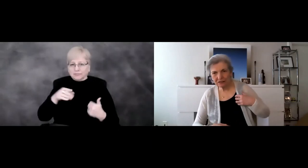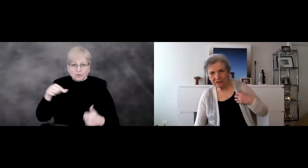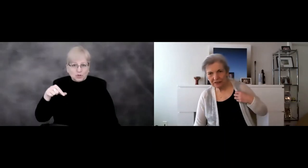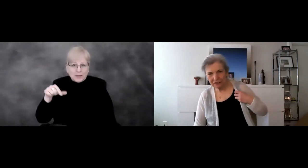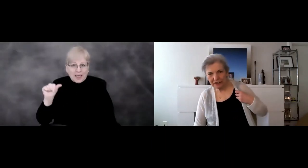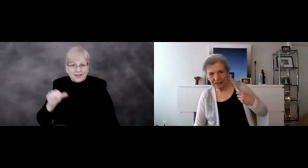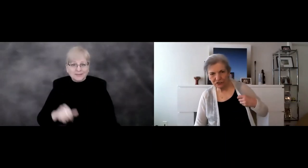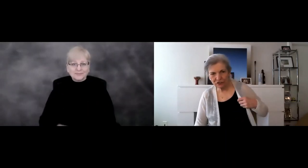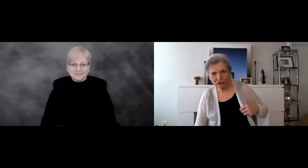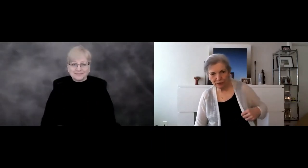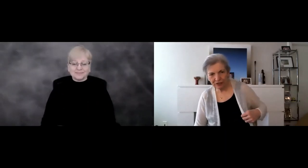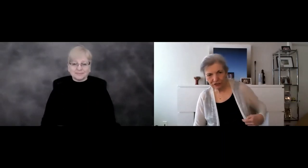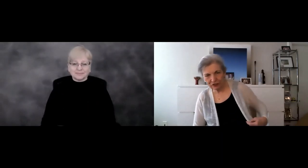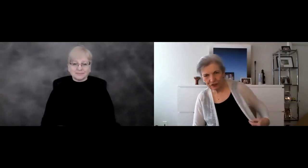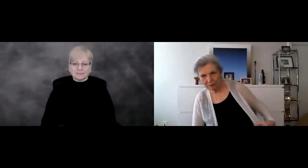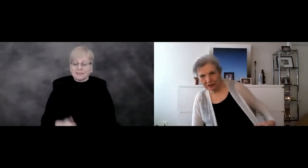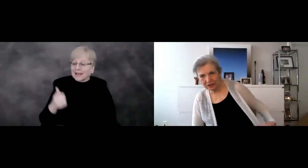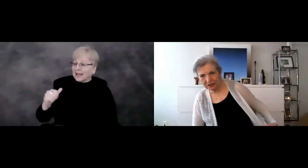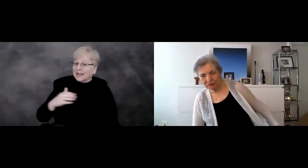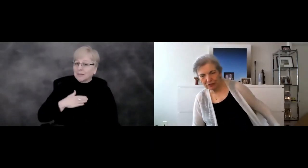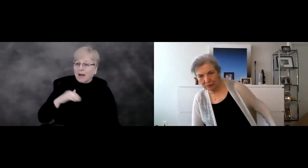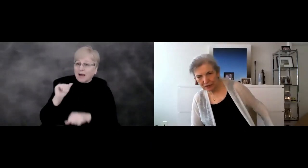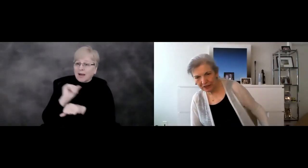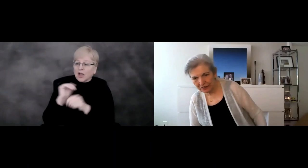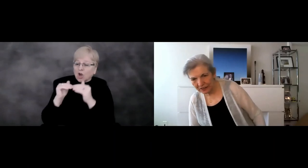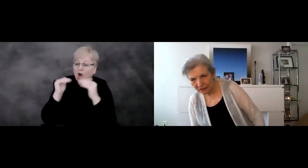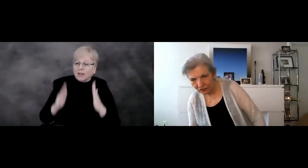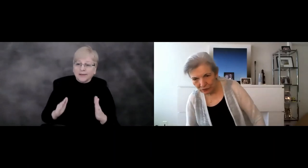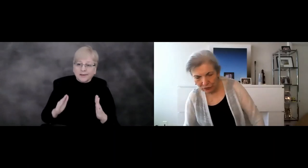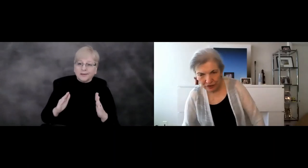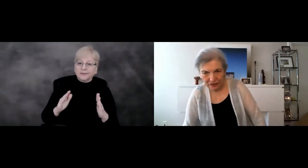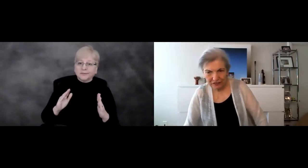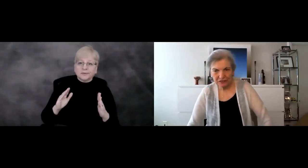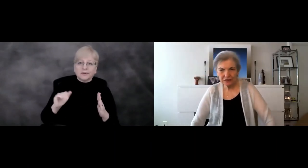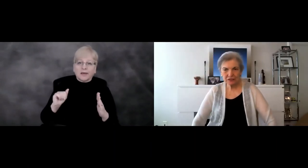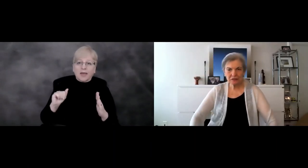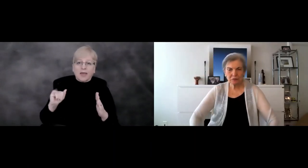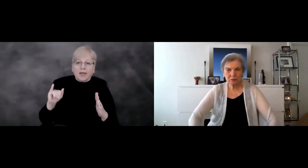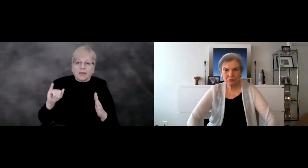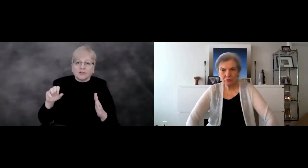panel? Asia, Rachel, Emily, Robert, anything else that we